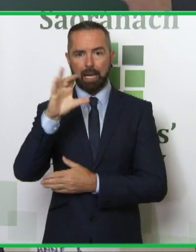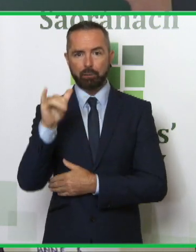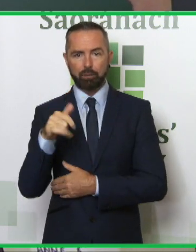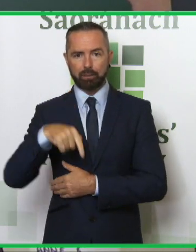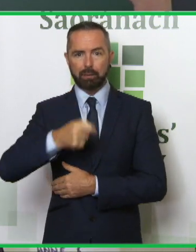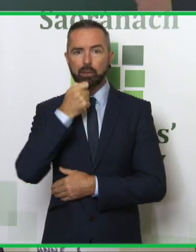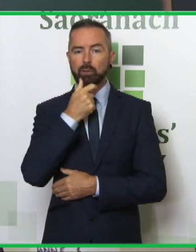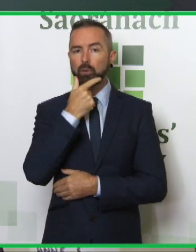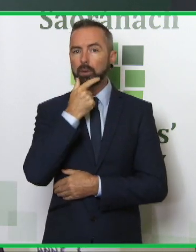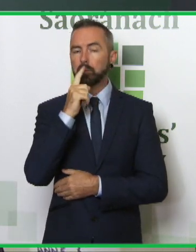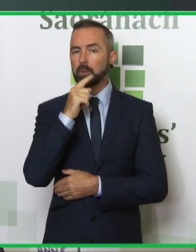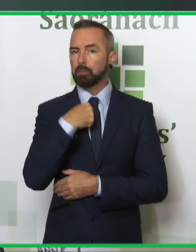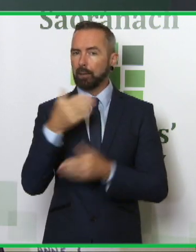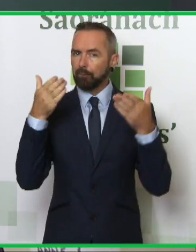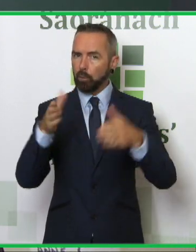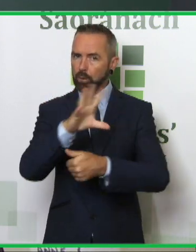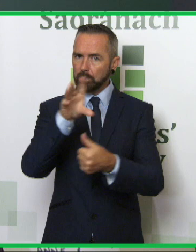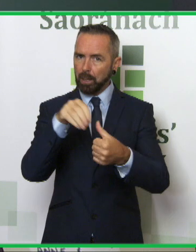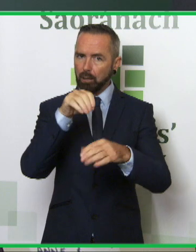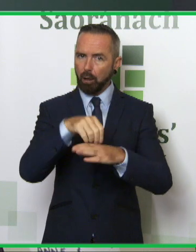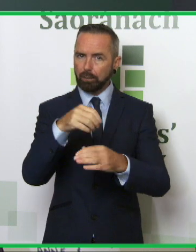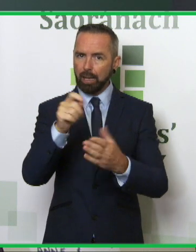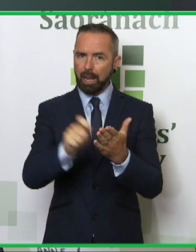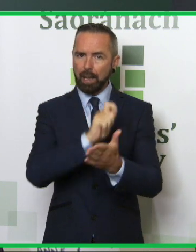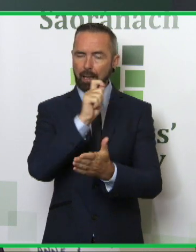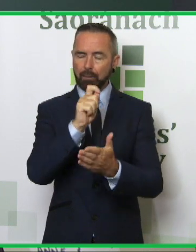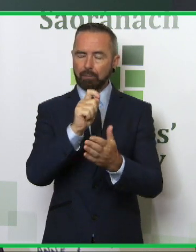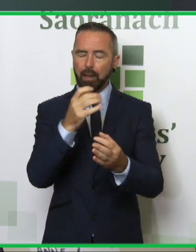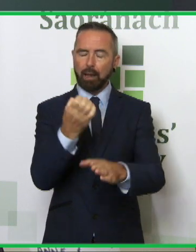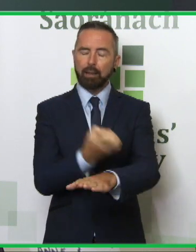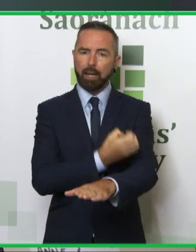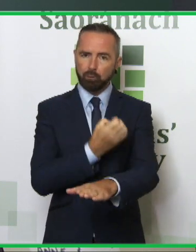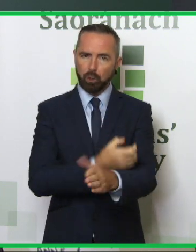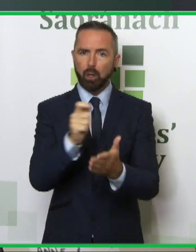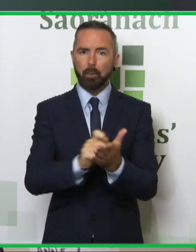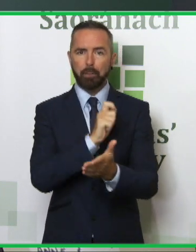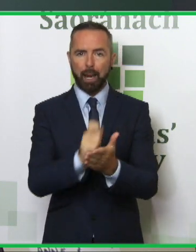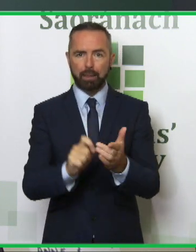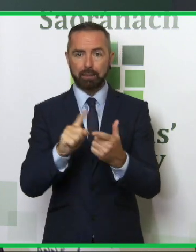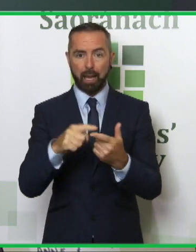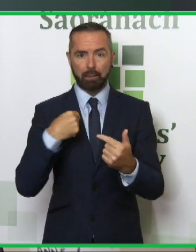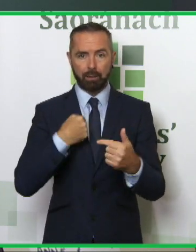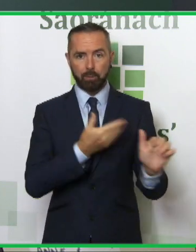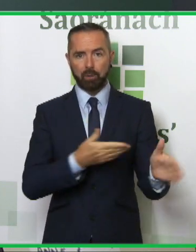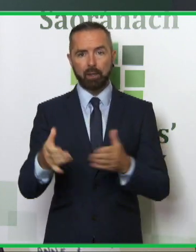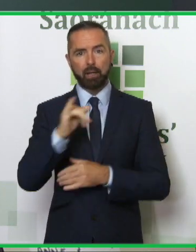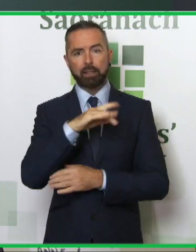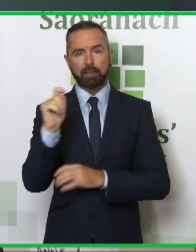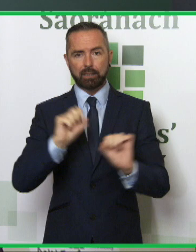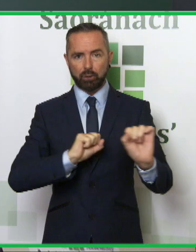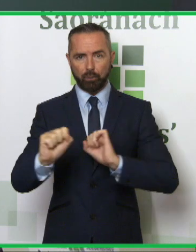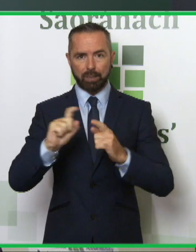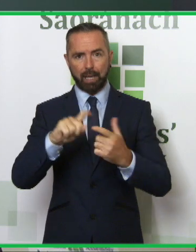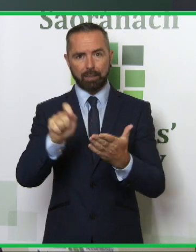a specialism in electoral matters. And as part of that, I provide IT services and electoral